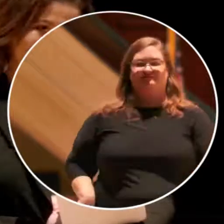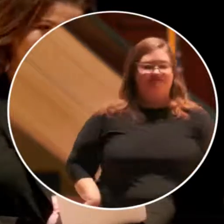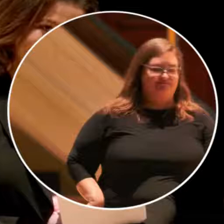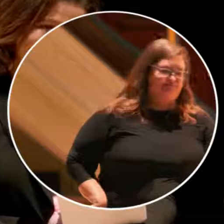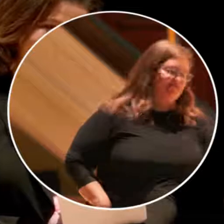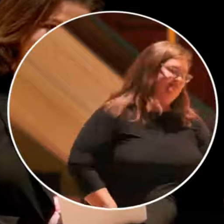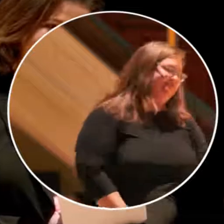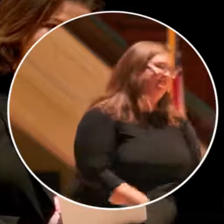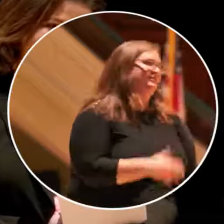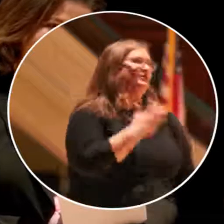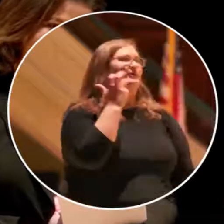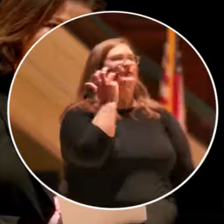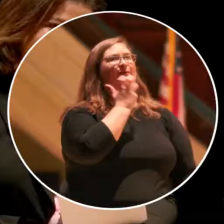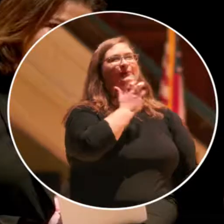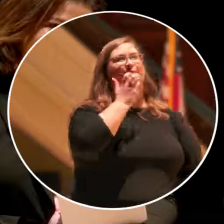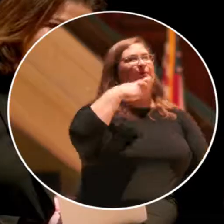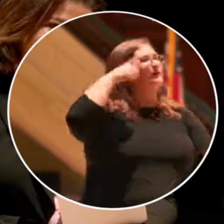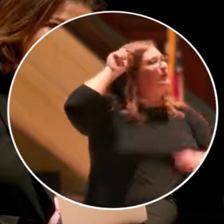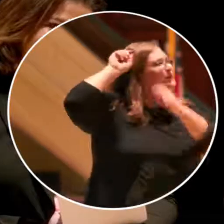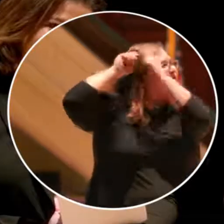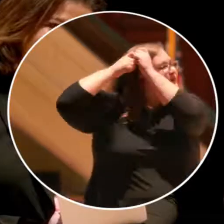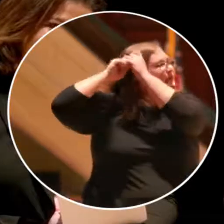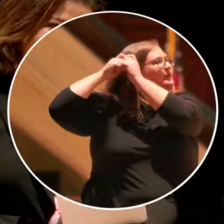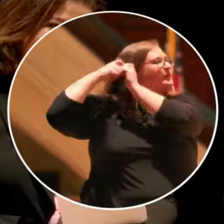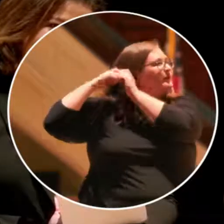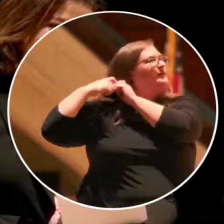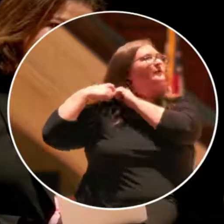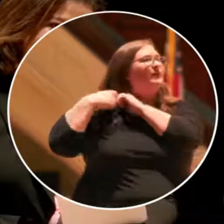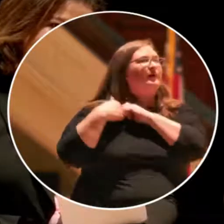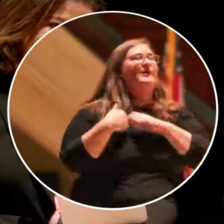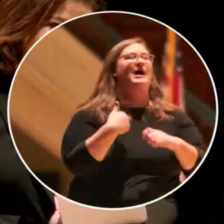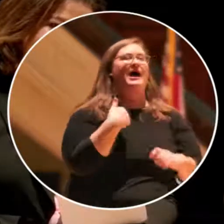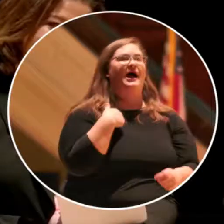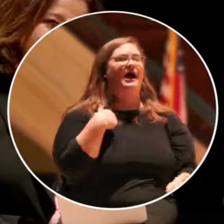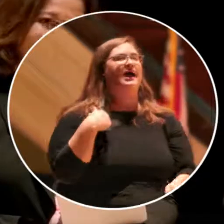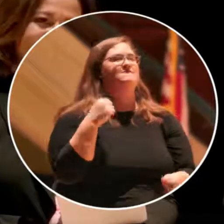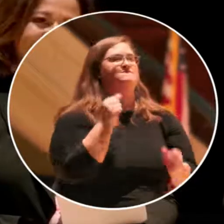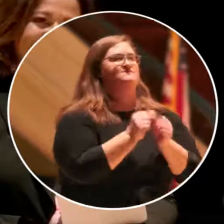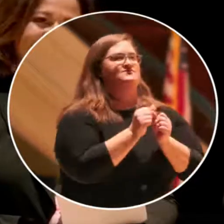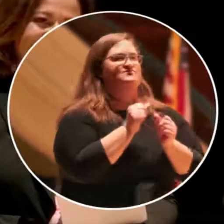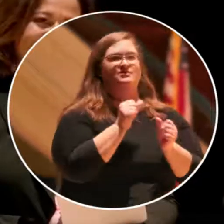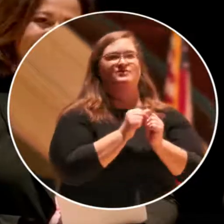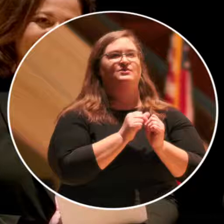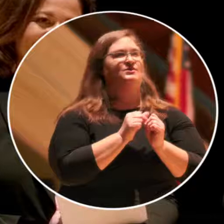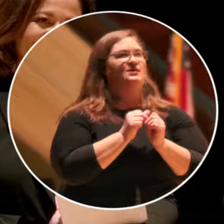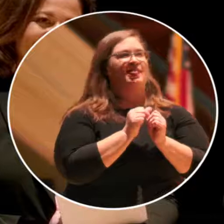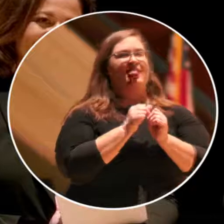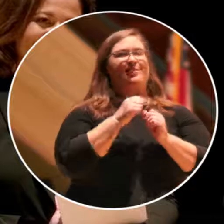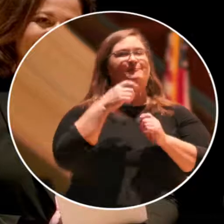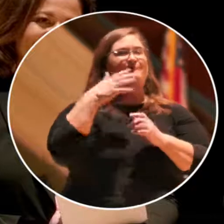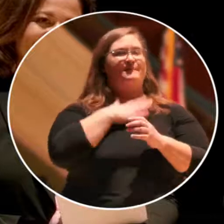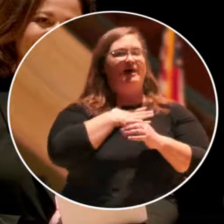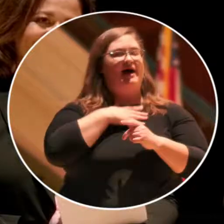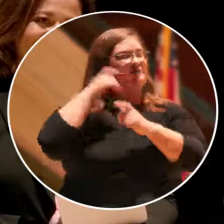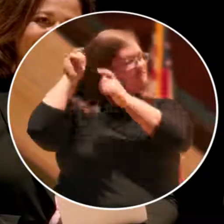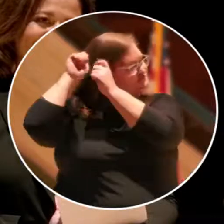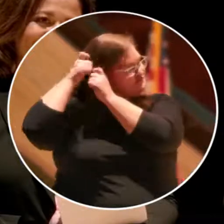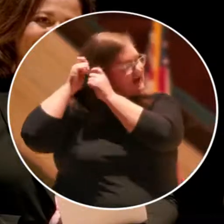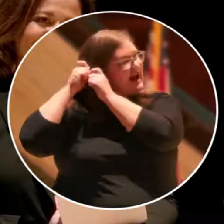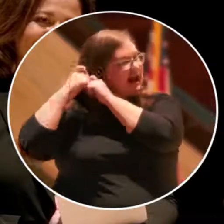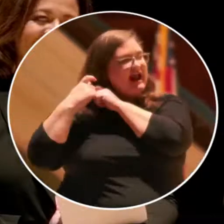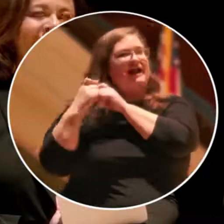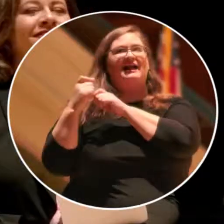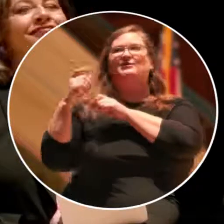I look back now, each one in pattern, I realize they were a love letter from you